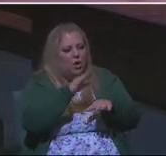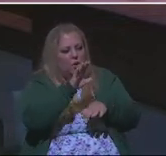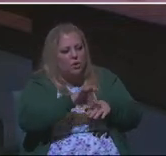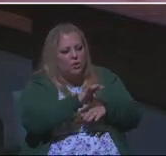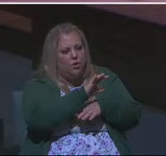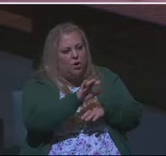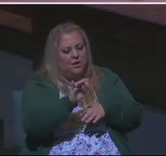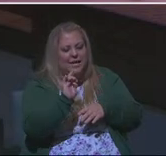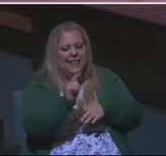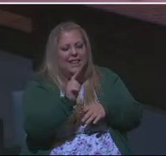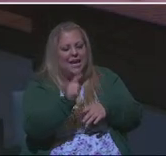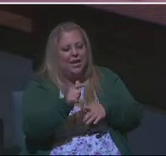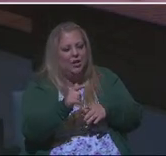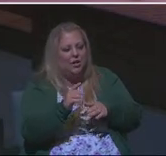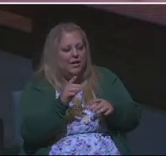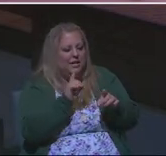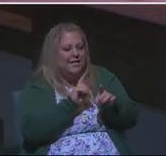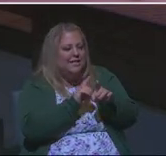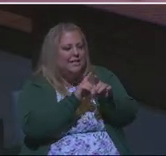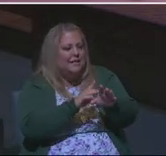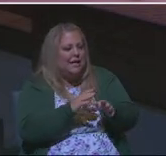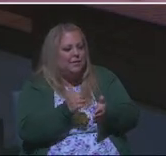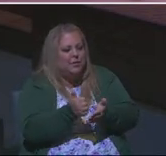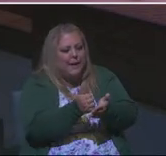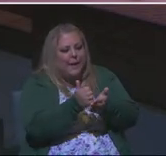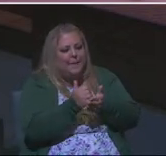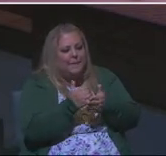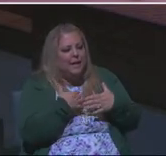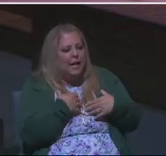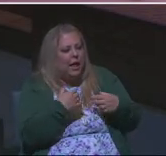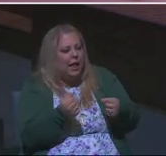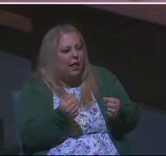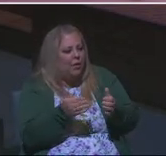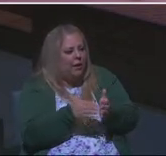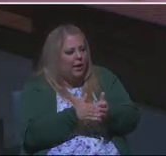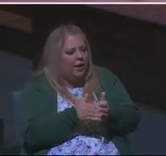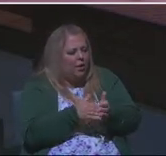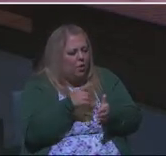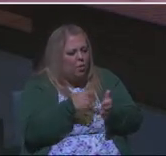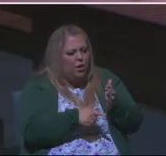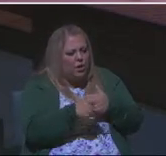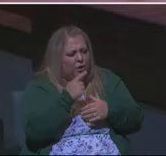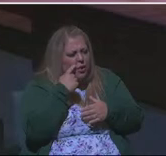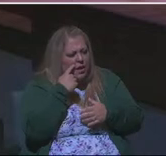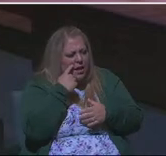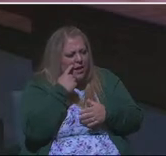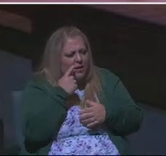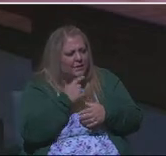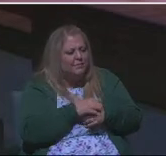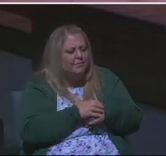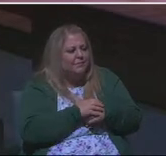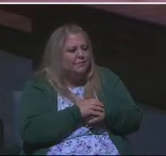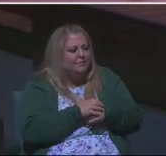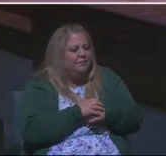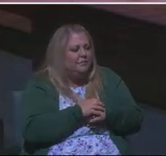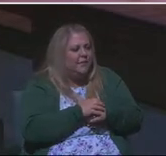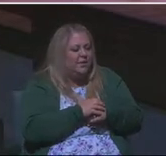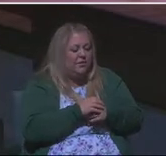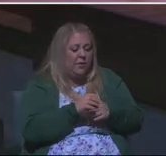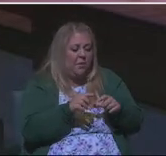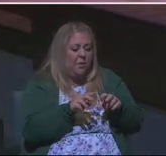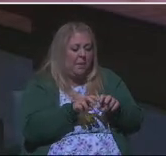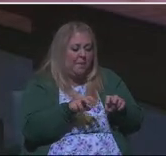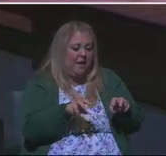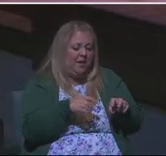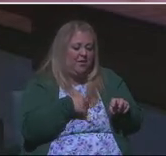disciples nursed him back to health. What do you think? Sincerely, bewildered." And this panel wrote back to her